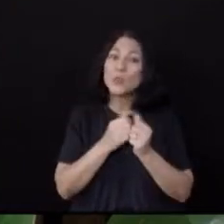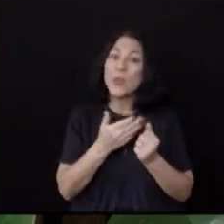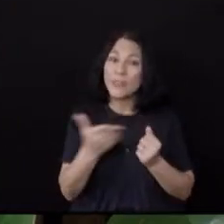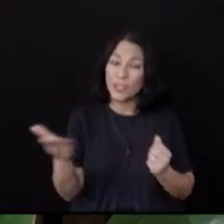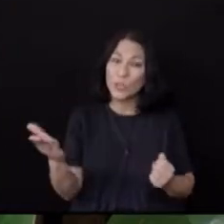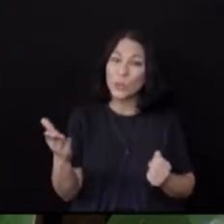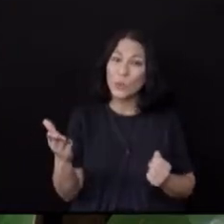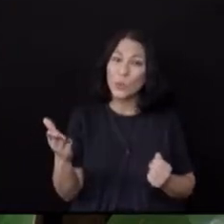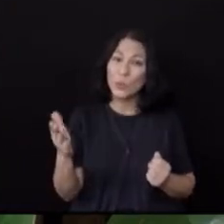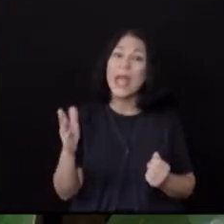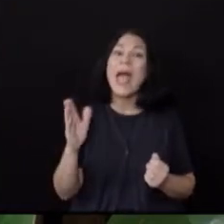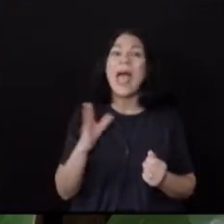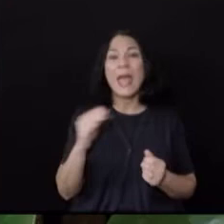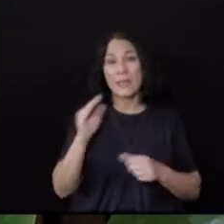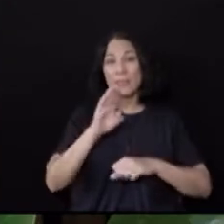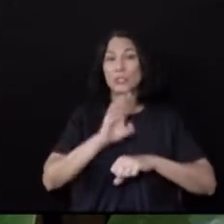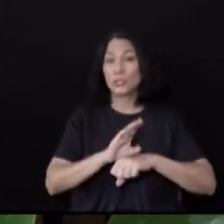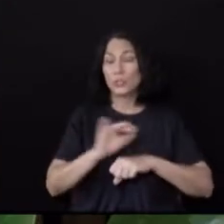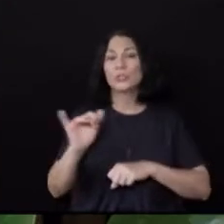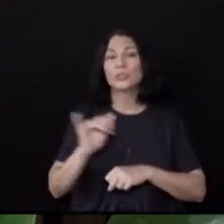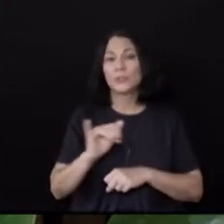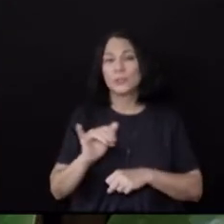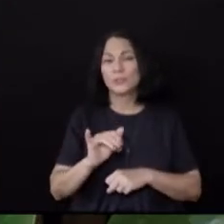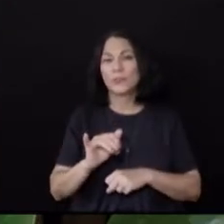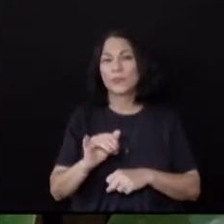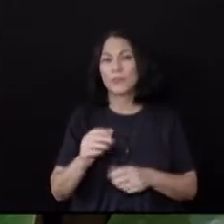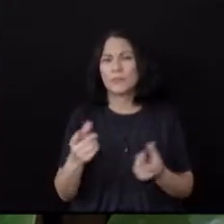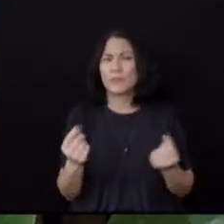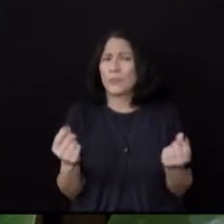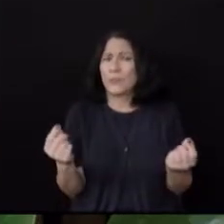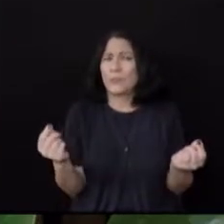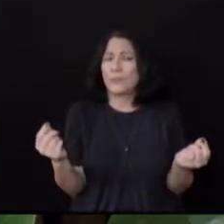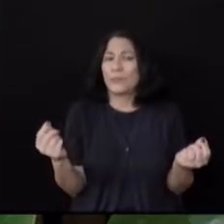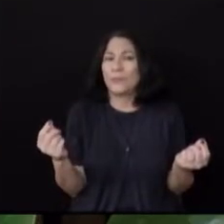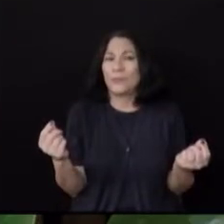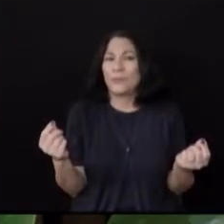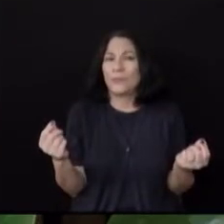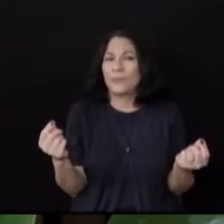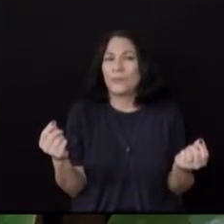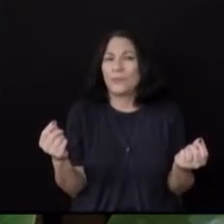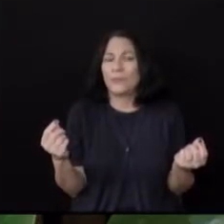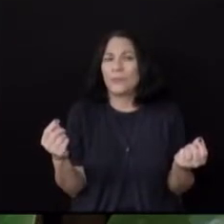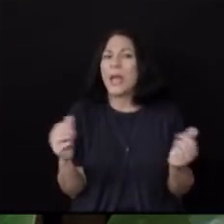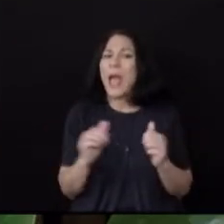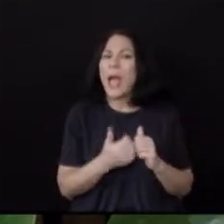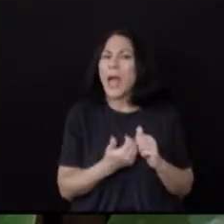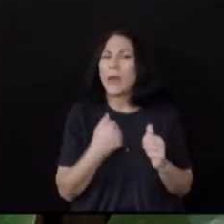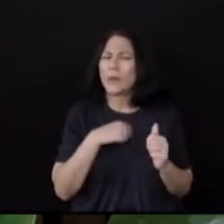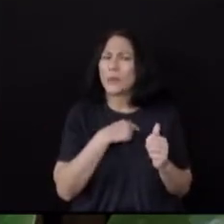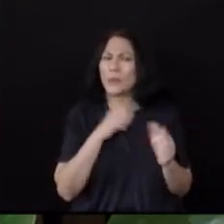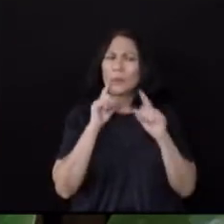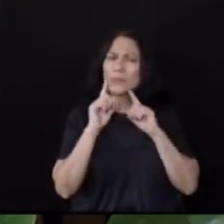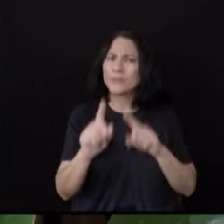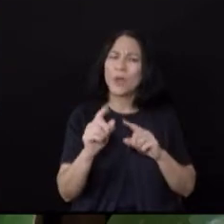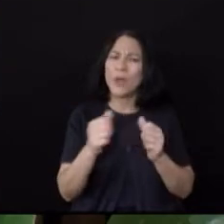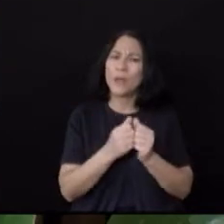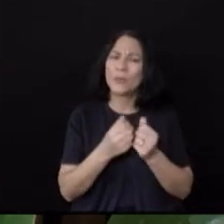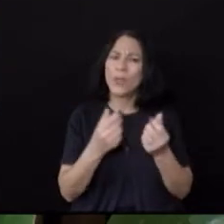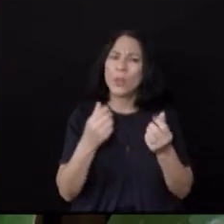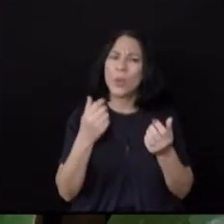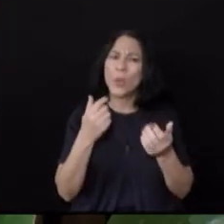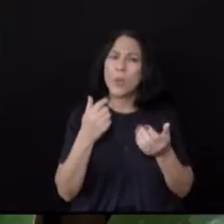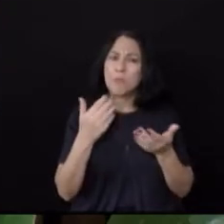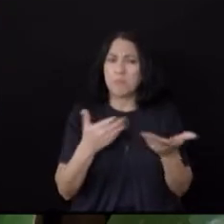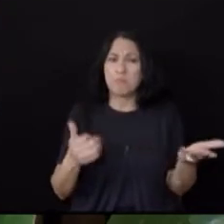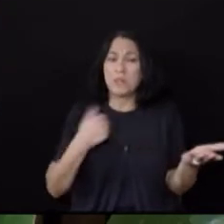is his church. So what are we to do? What are we to do? How are we as the church to respond with what we can